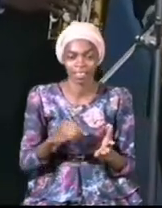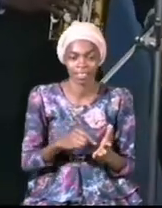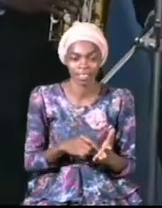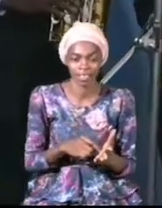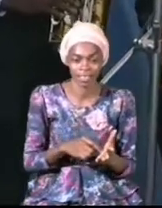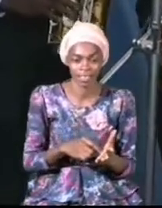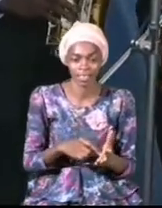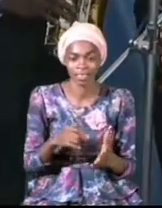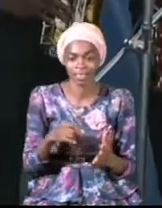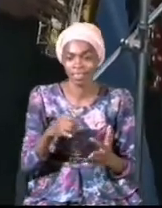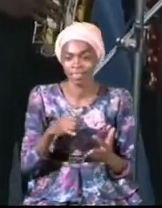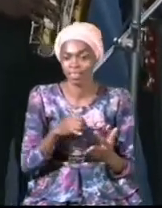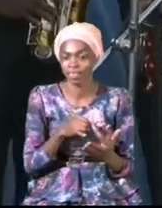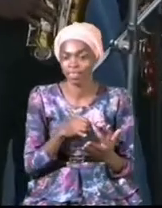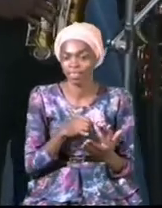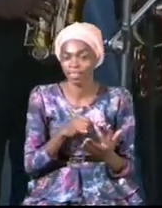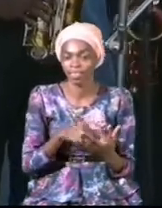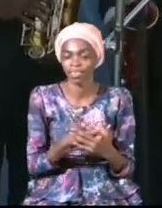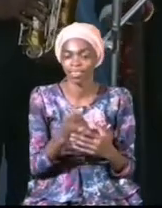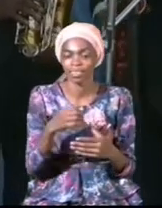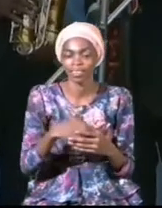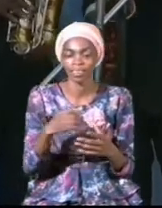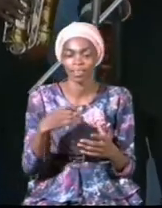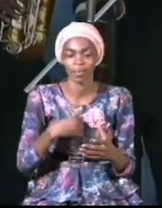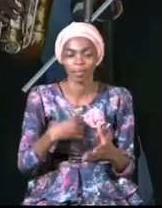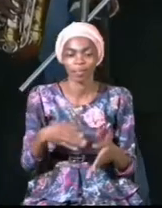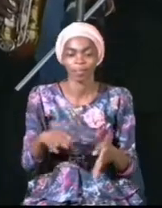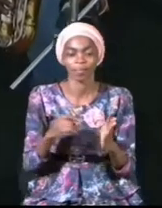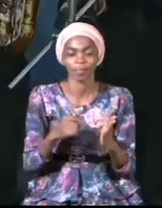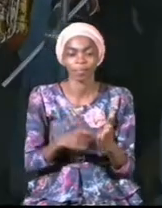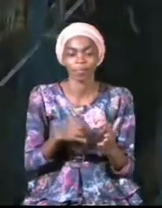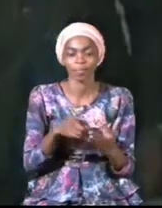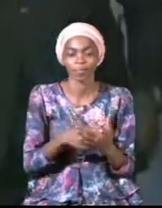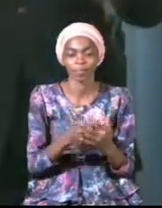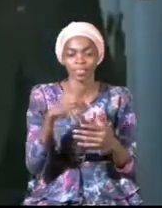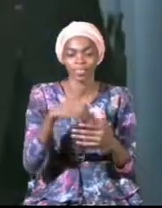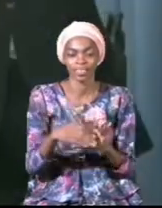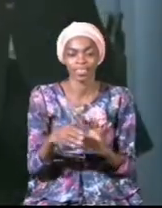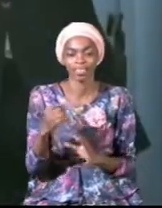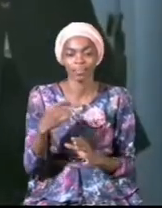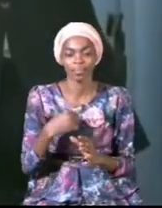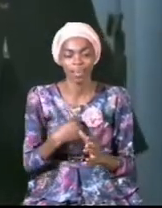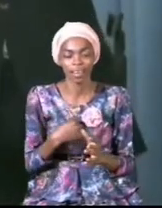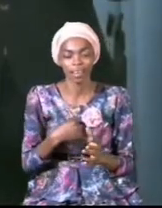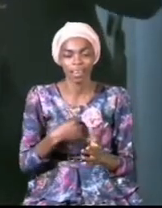me. Let it start in me.